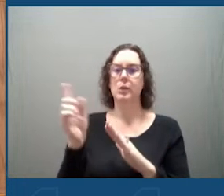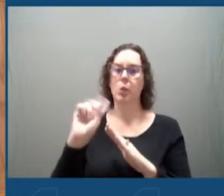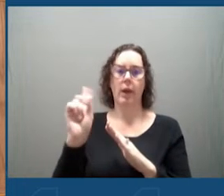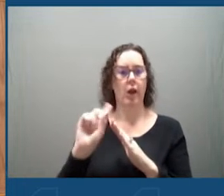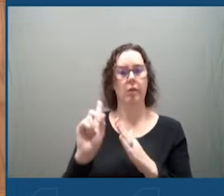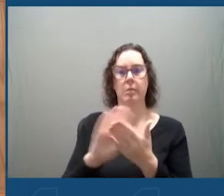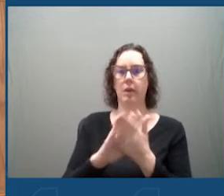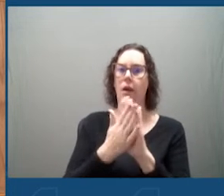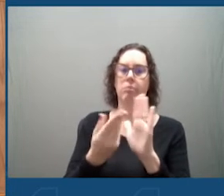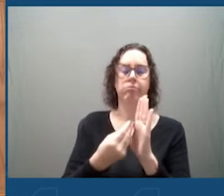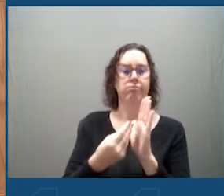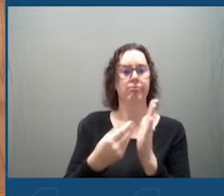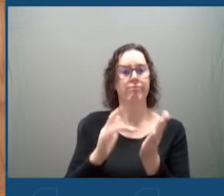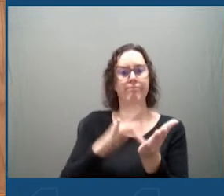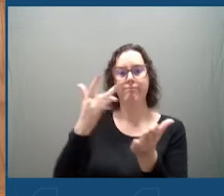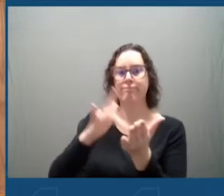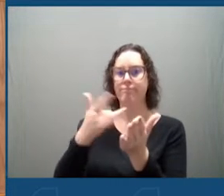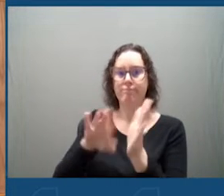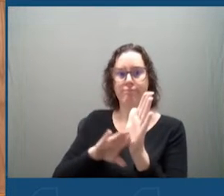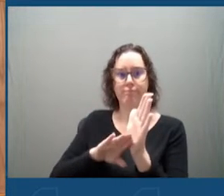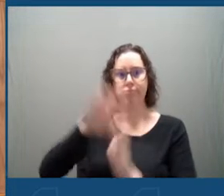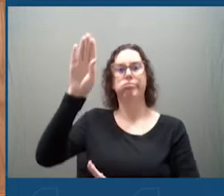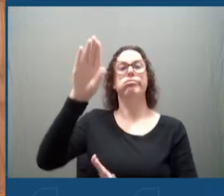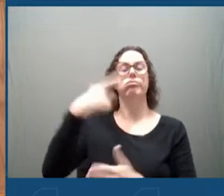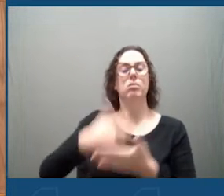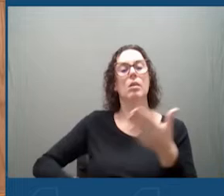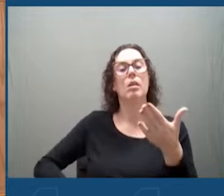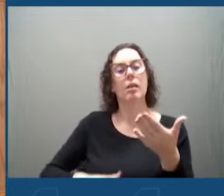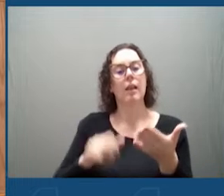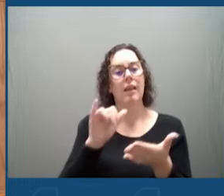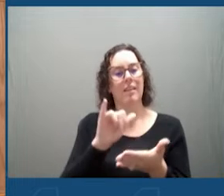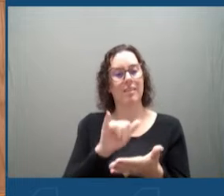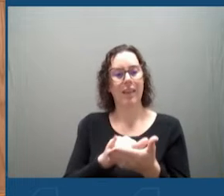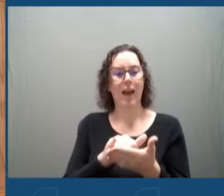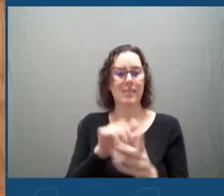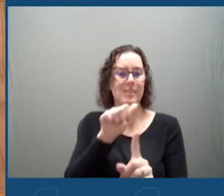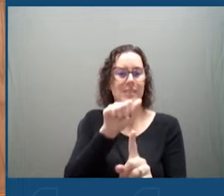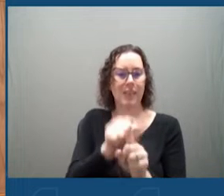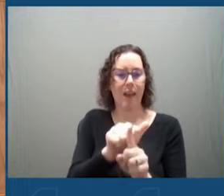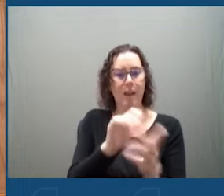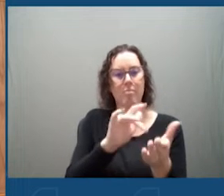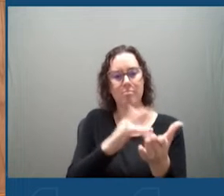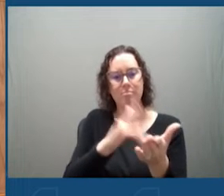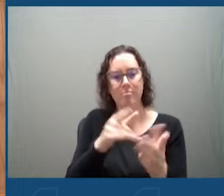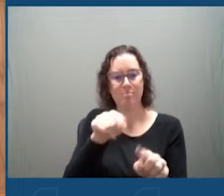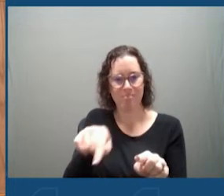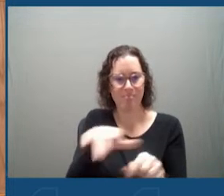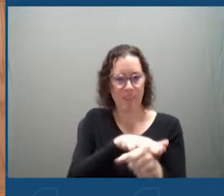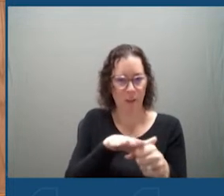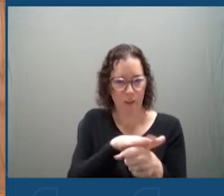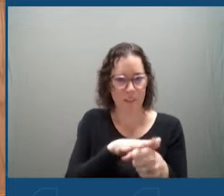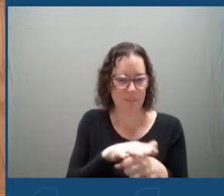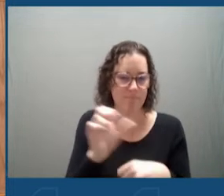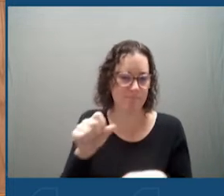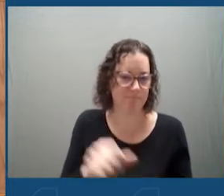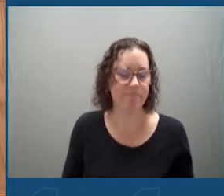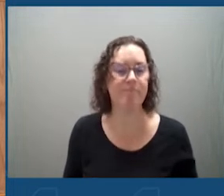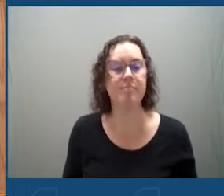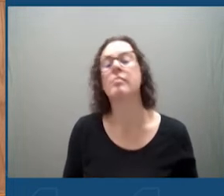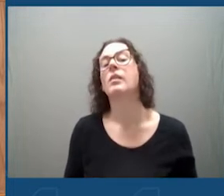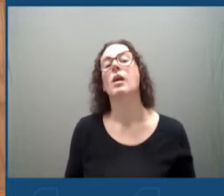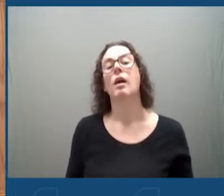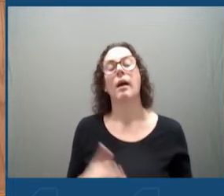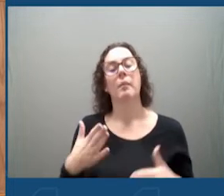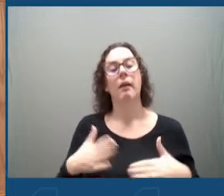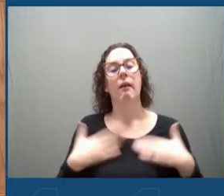these scams, unfortunately, are targeted. These people are targeted as a result of these scams. And I'm so glad that we're joined